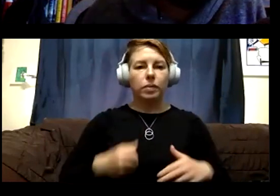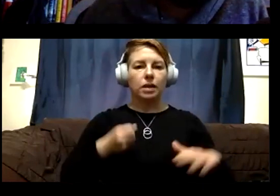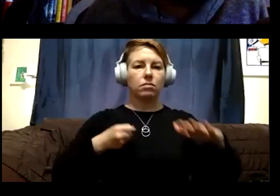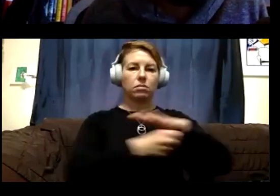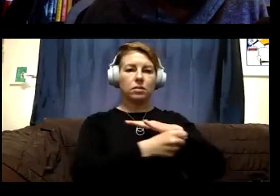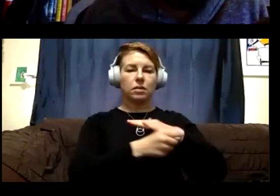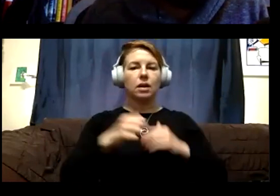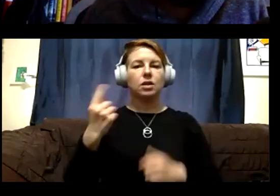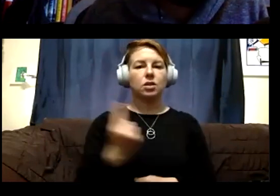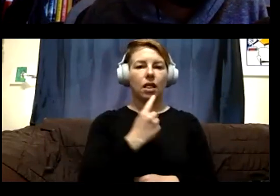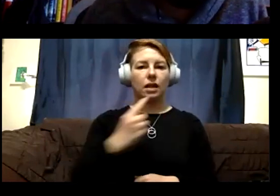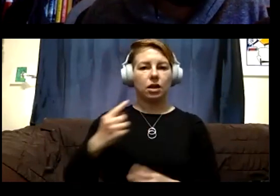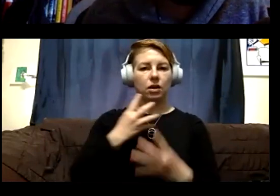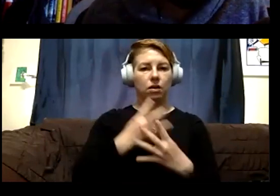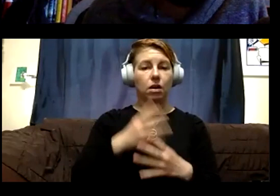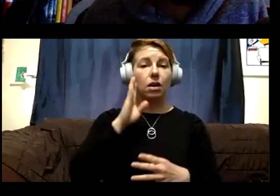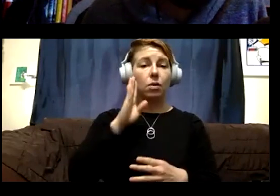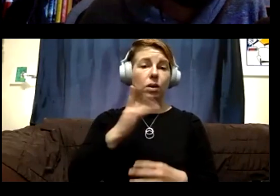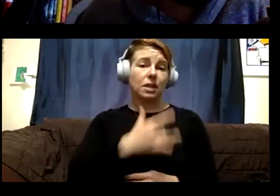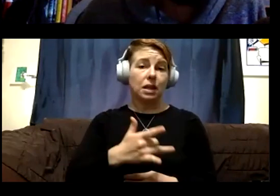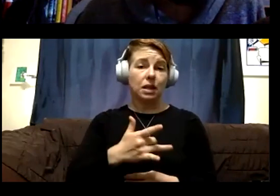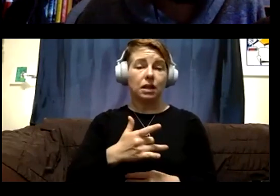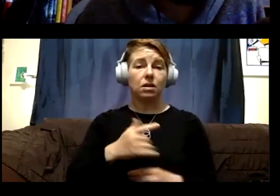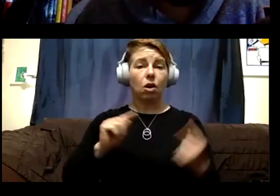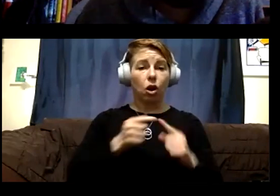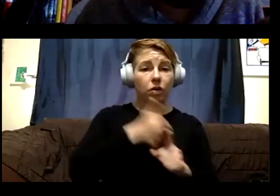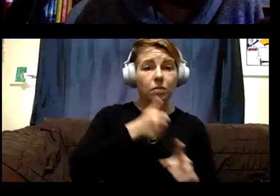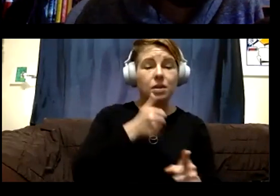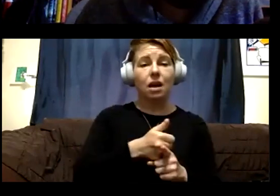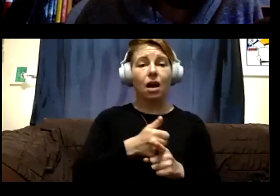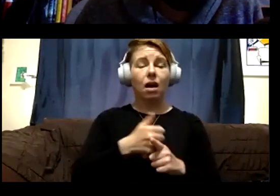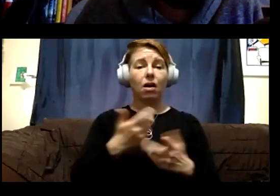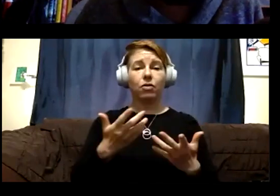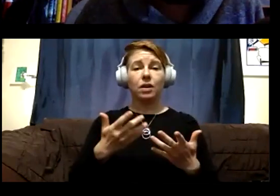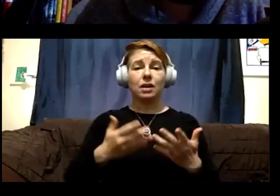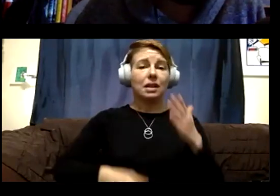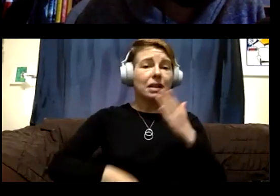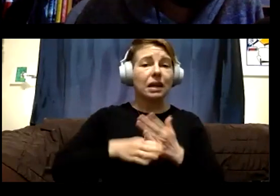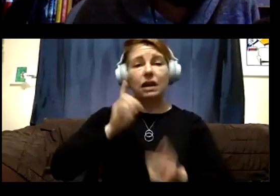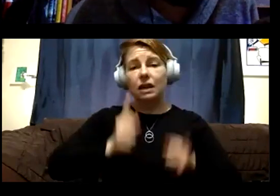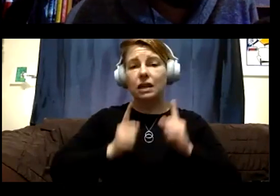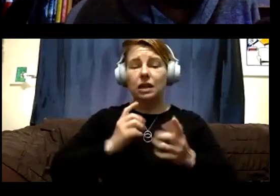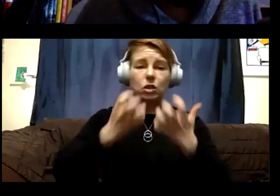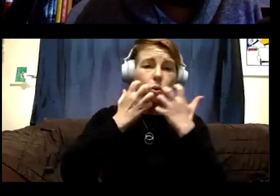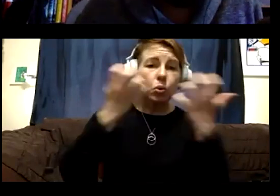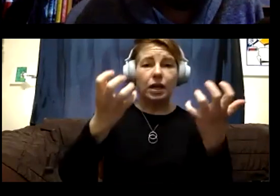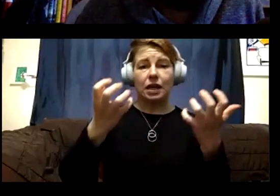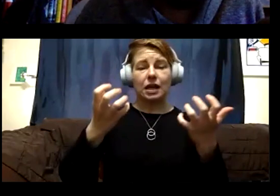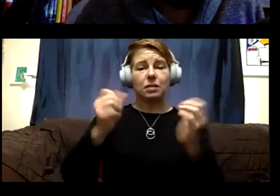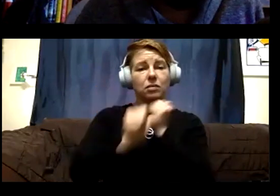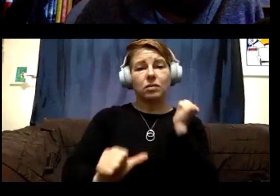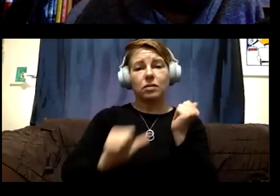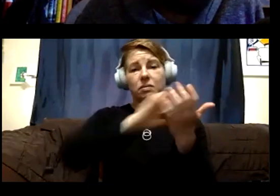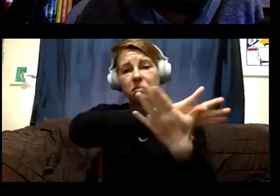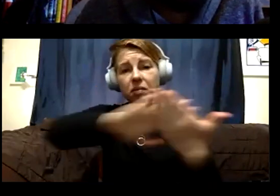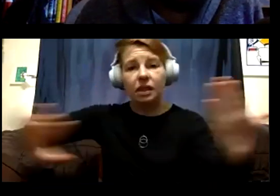will self-harm, scream, plead, kick doors, smear feces on their cell walls, and refuse food if there exists even